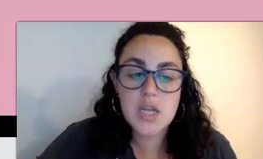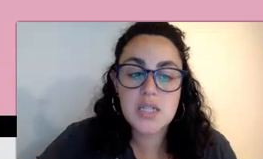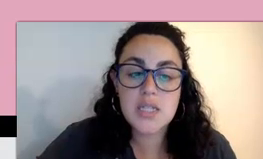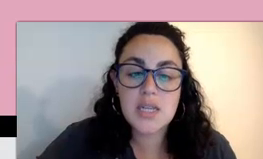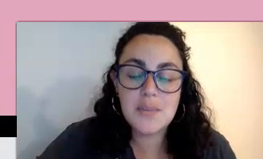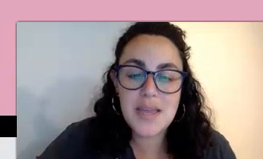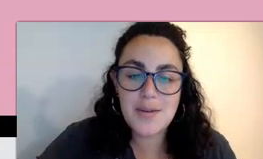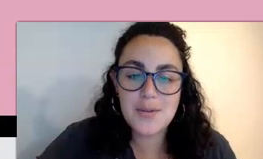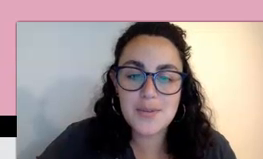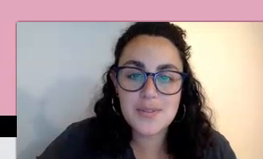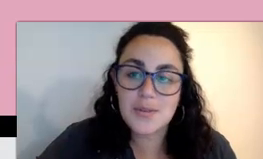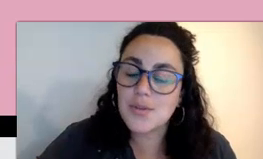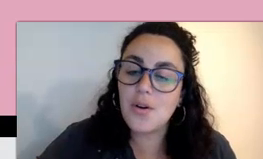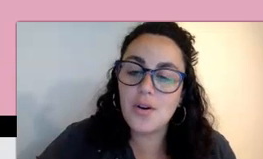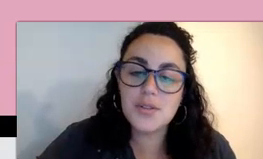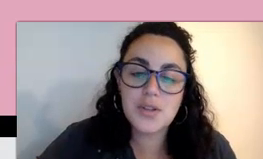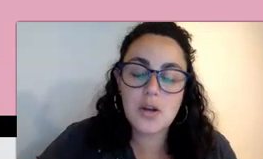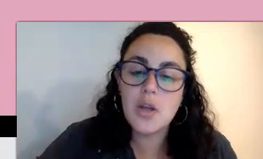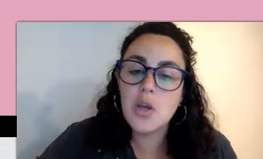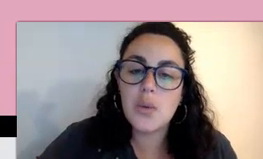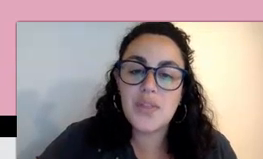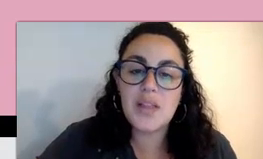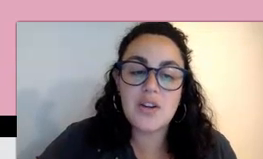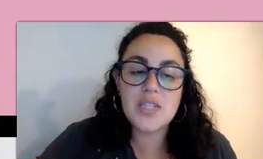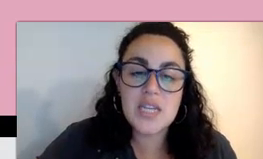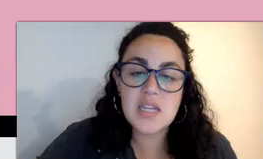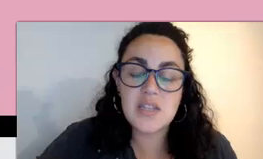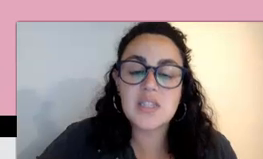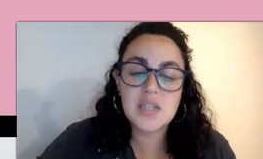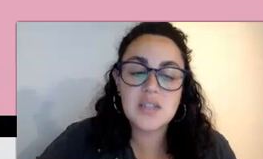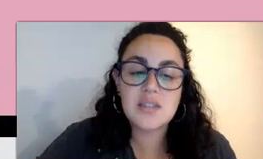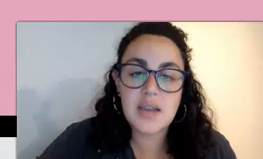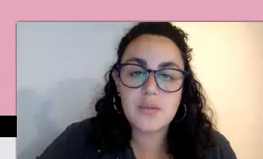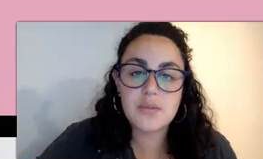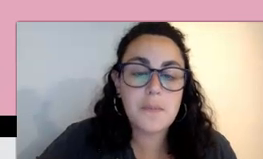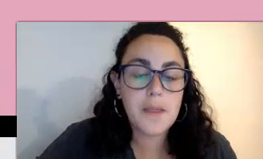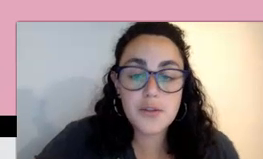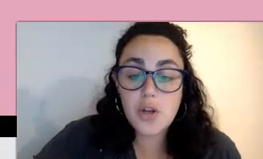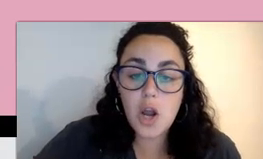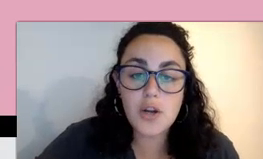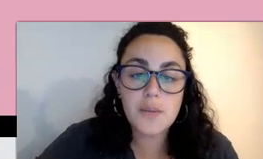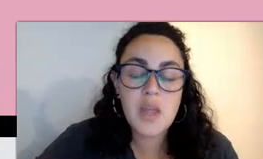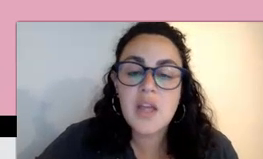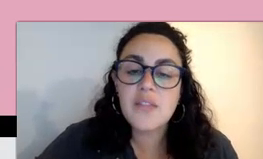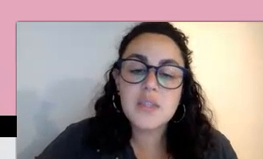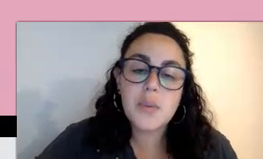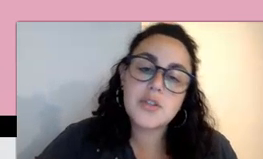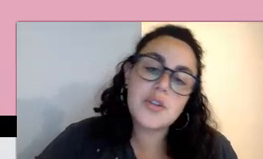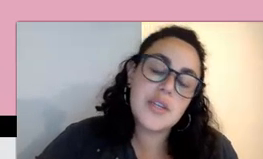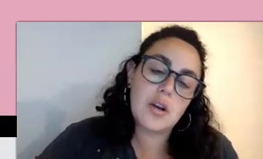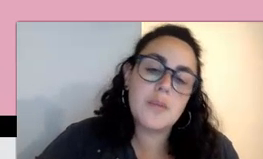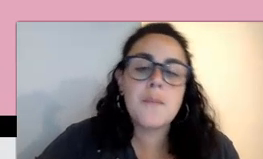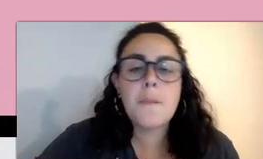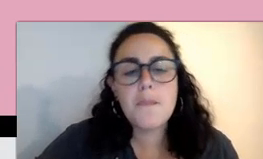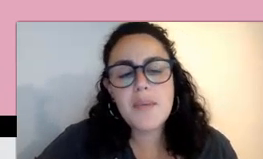yummy tomatoes. Those all start with the letter T, the T sound. Here's our card. This